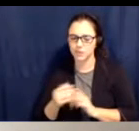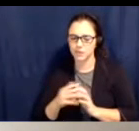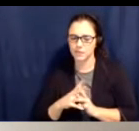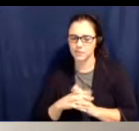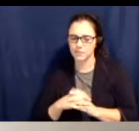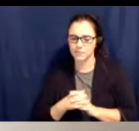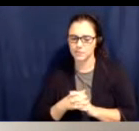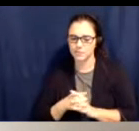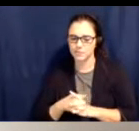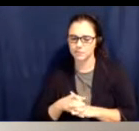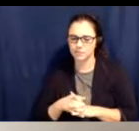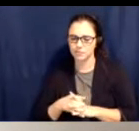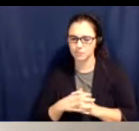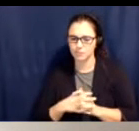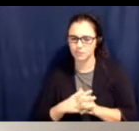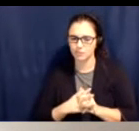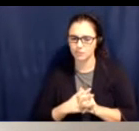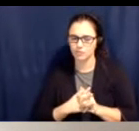other people's